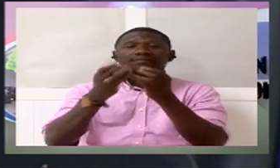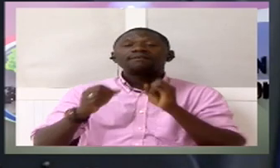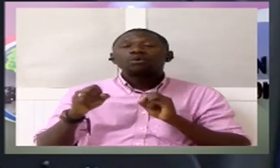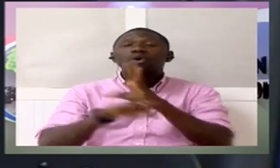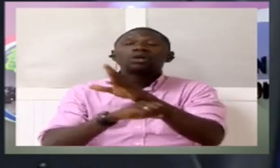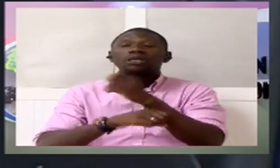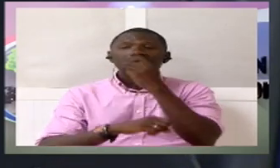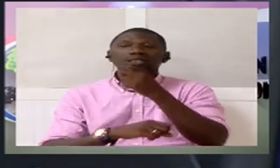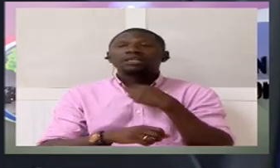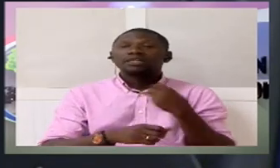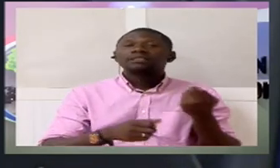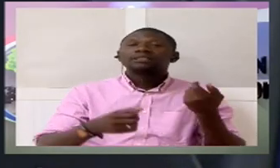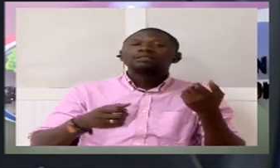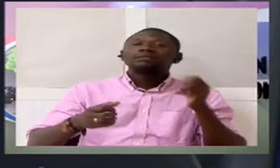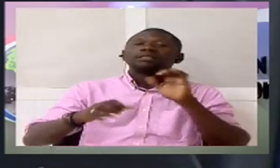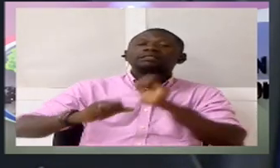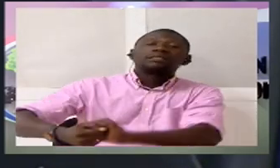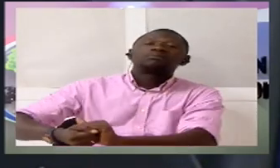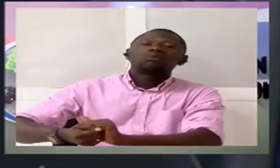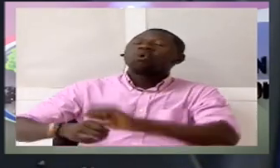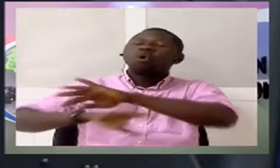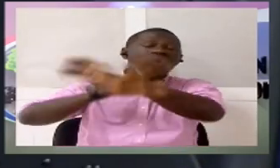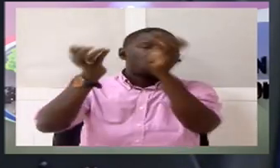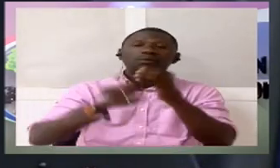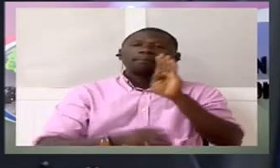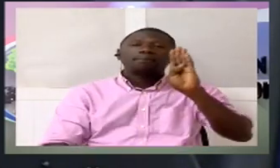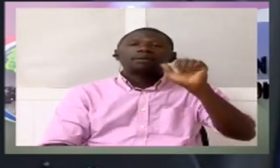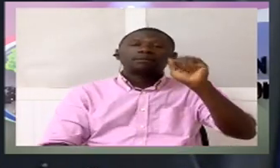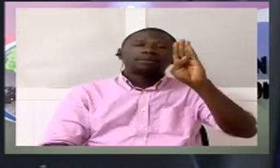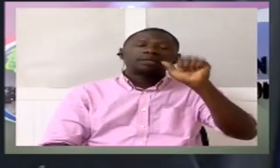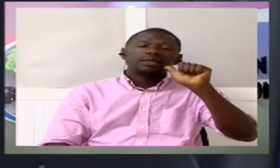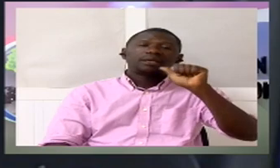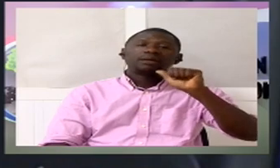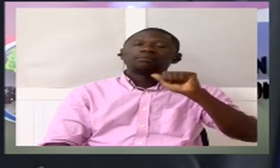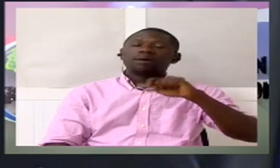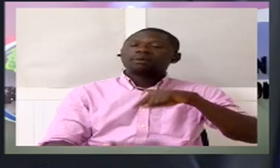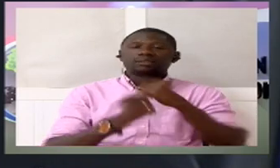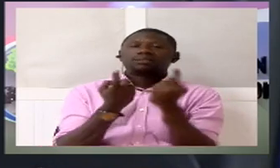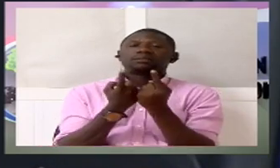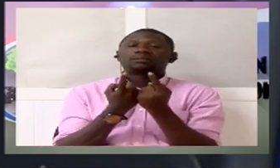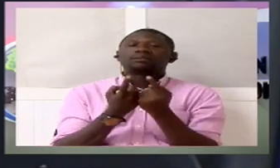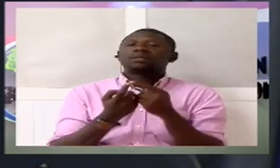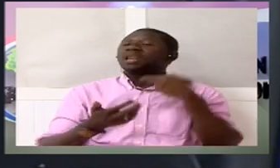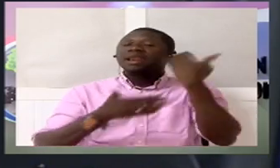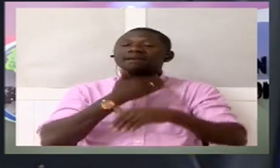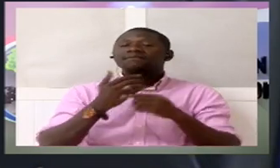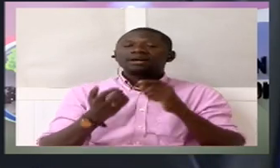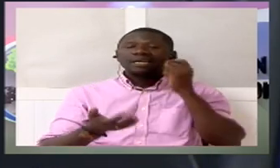Baba la family safe, they did not write to Baba's family. Ima ala lawyer safe, they did not write to his